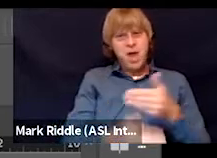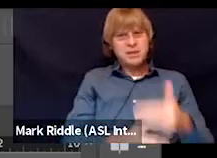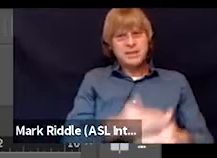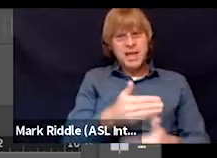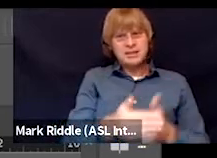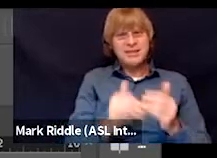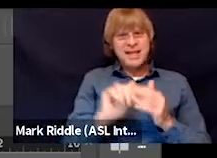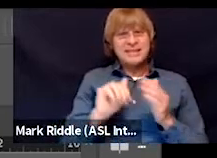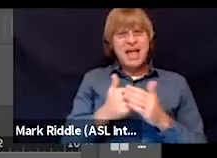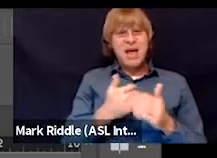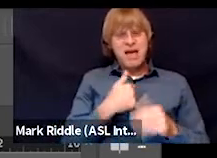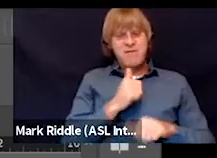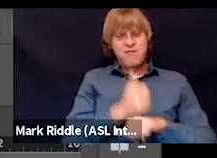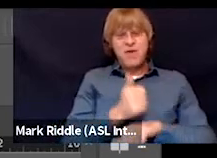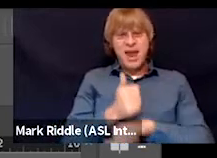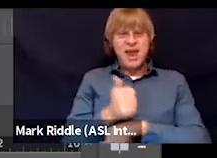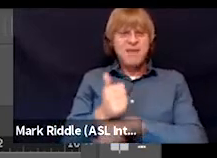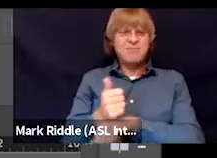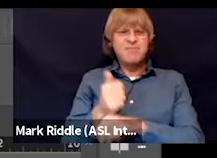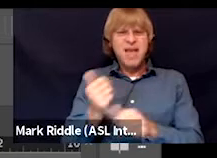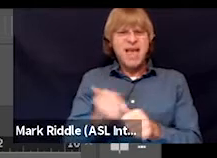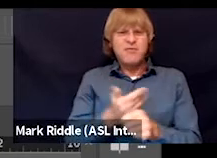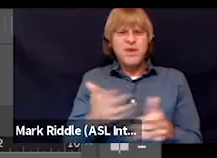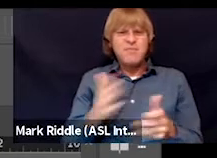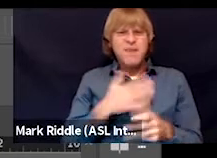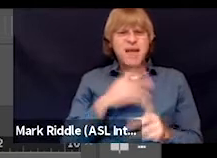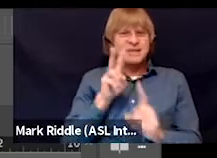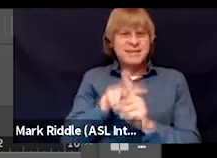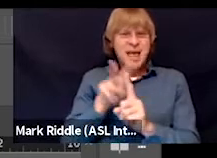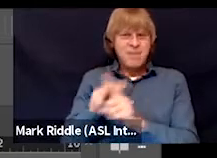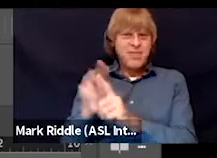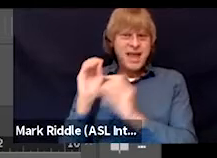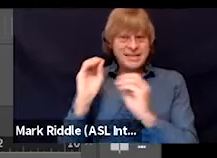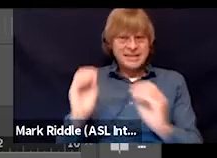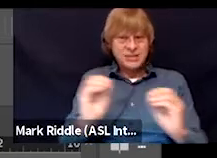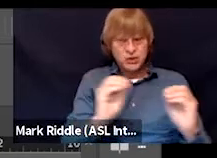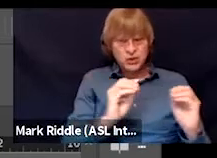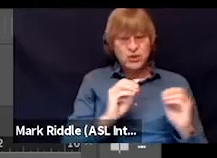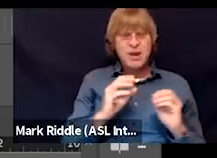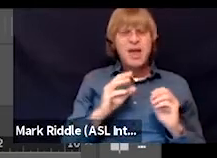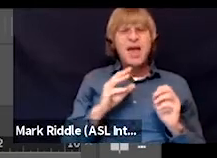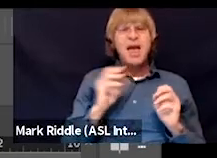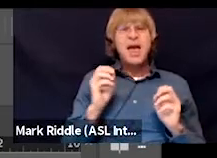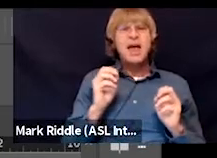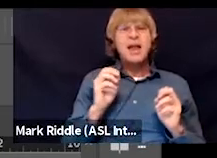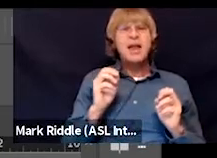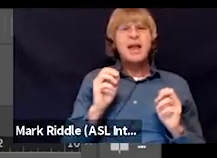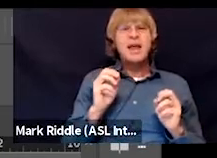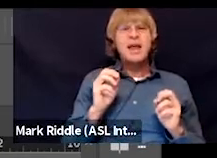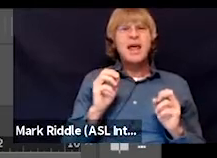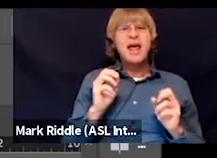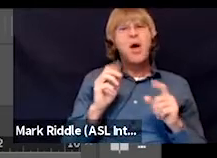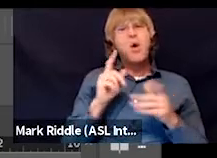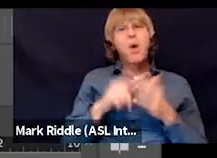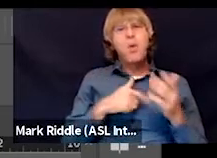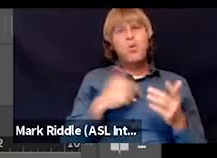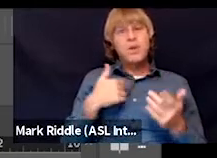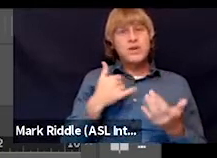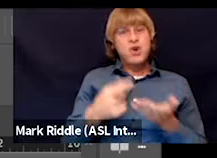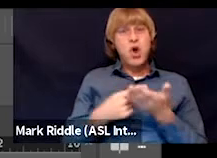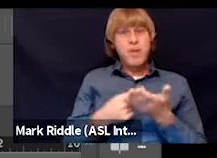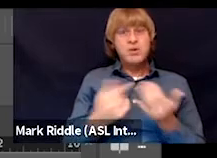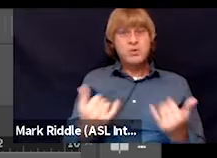how I frame pretty much every assignment that I teach. And what we're talking